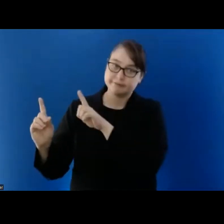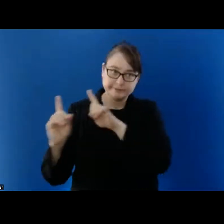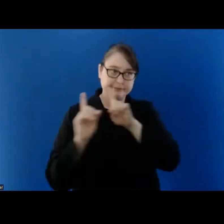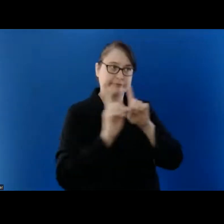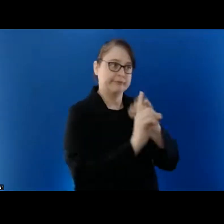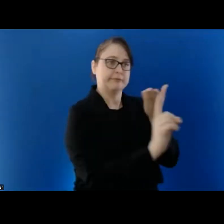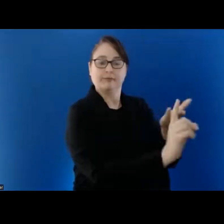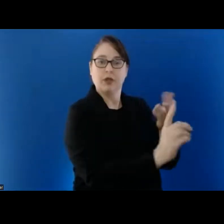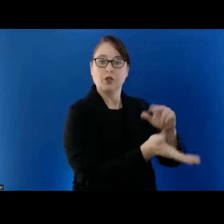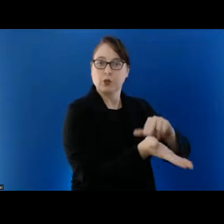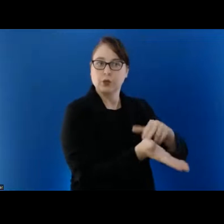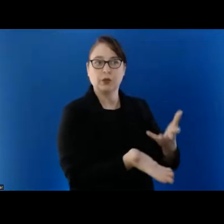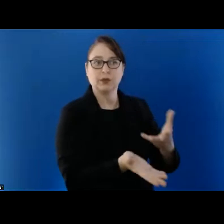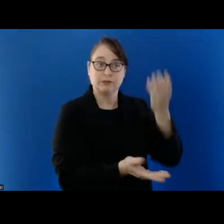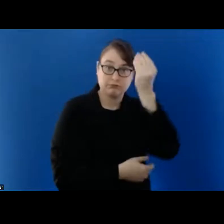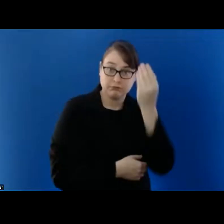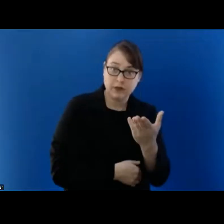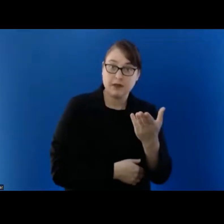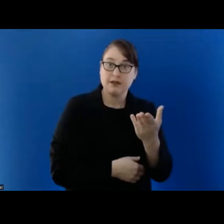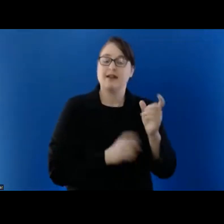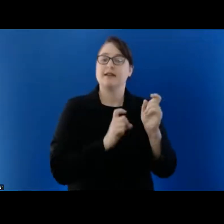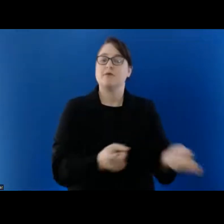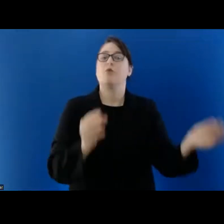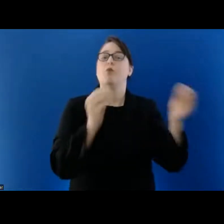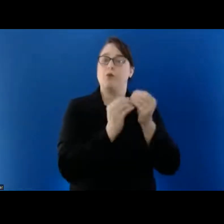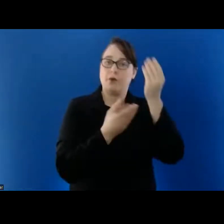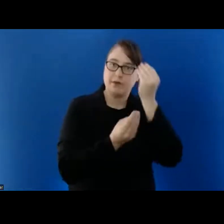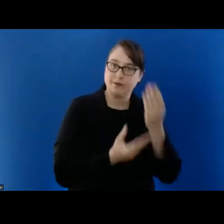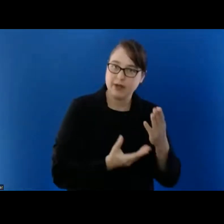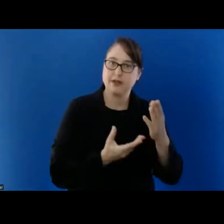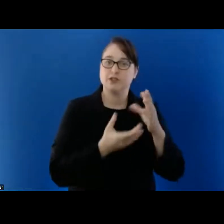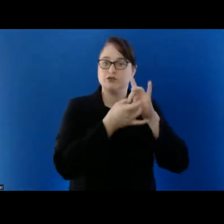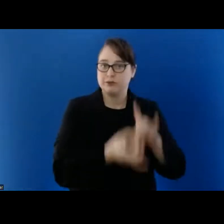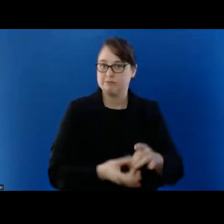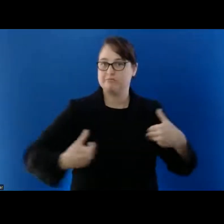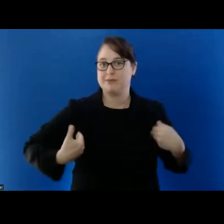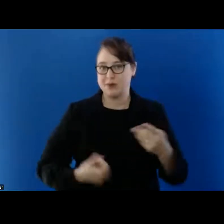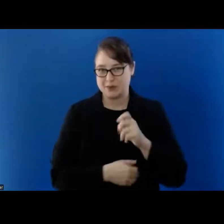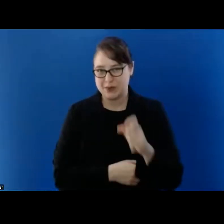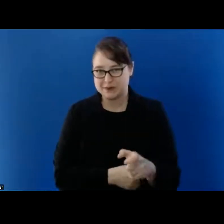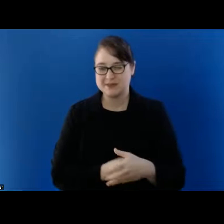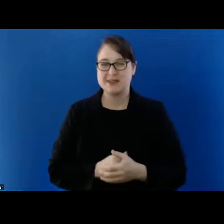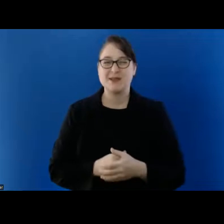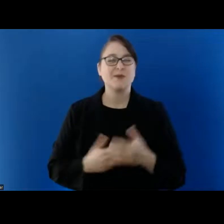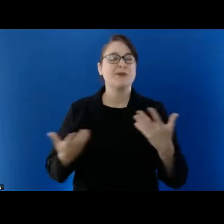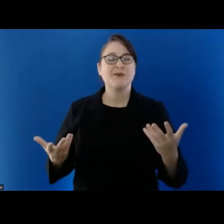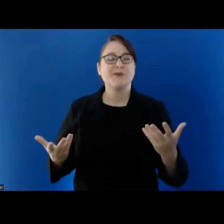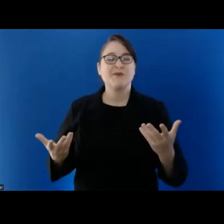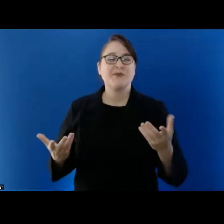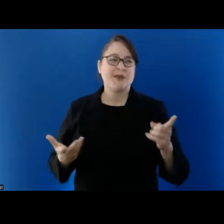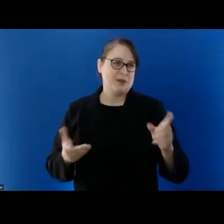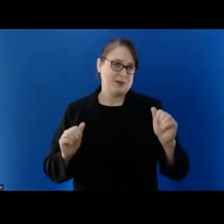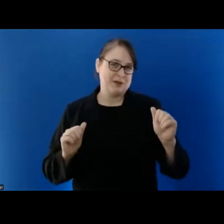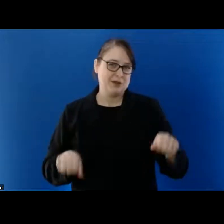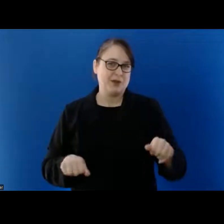they informed him and gave him further information about monkeypox. And so he was able to